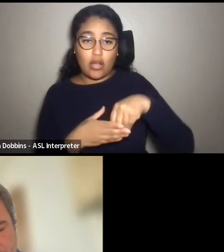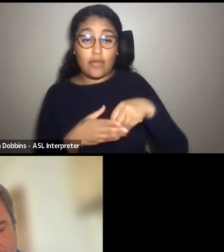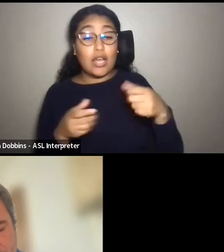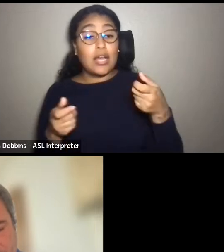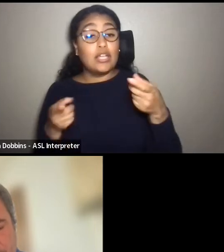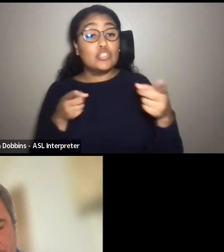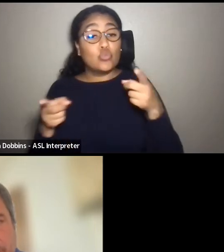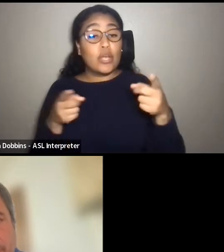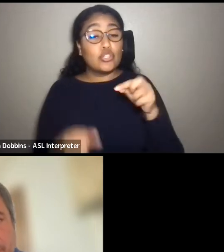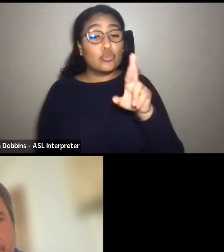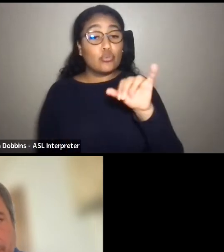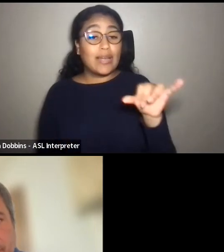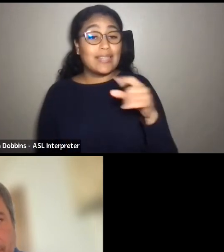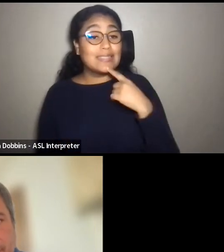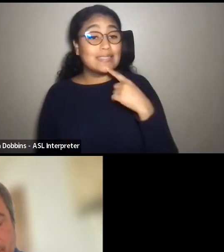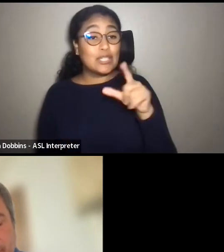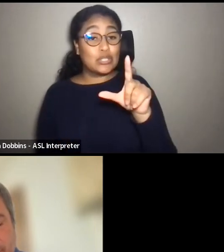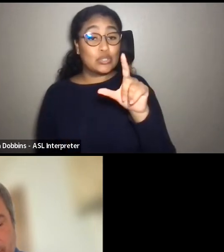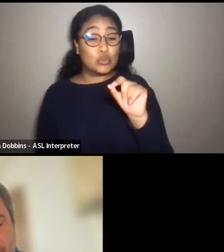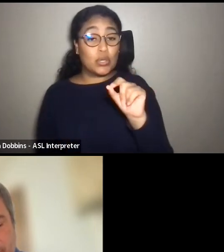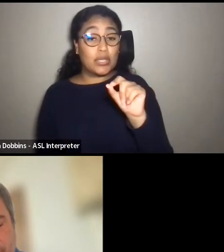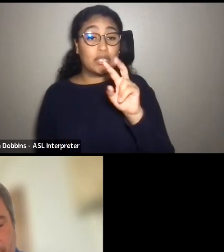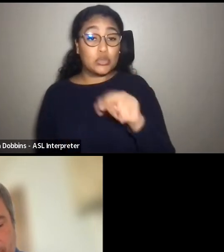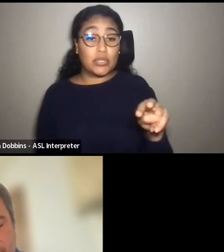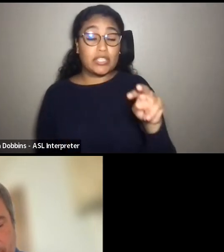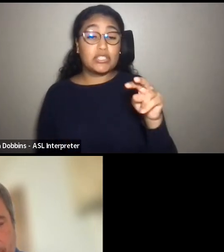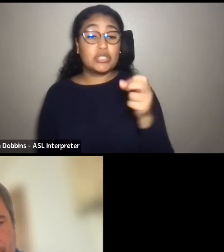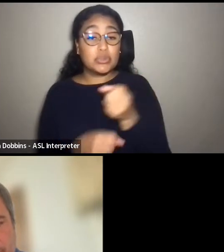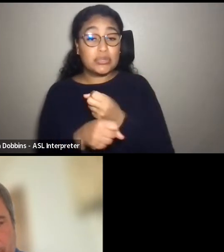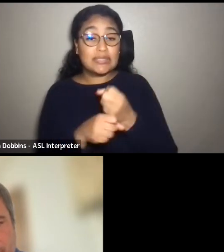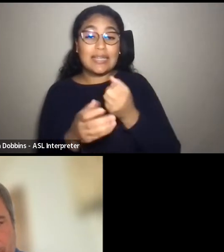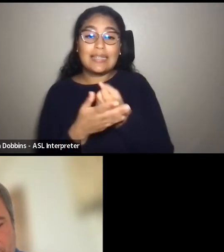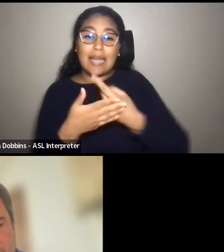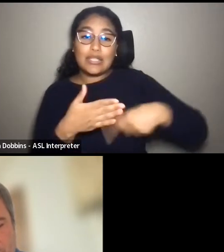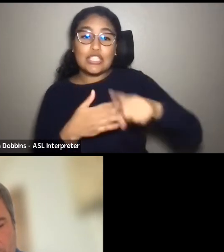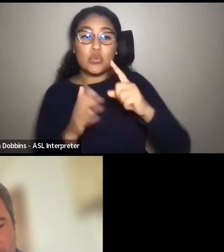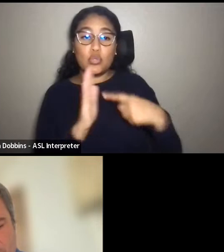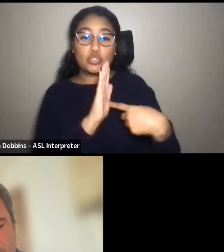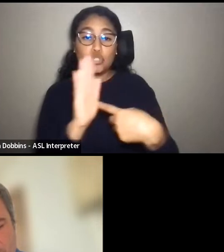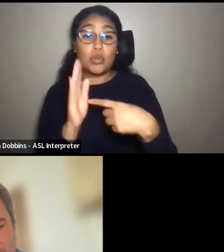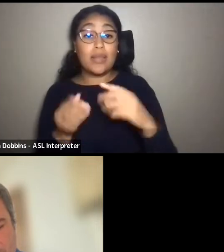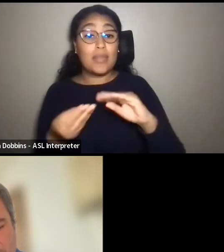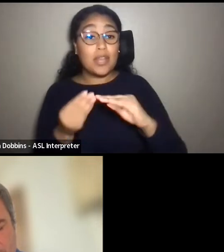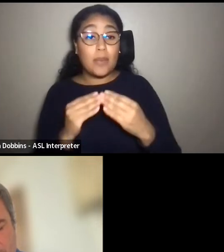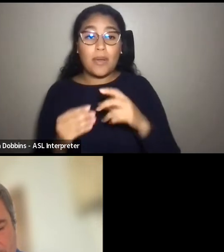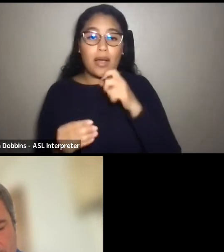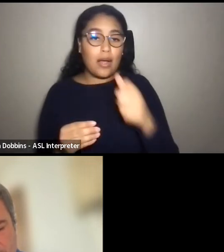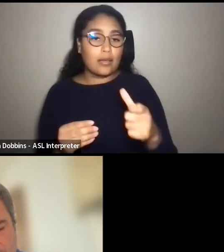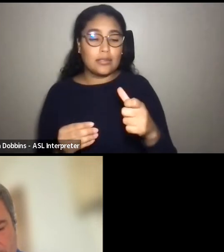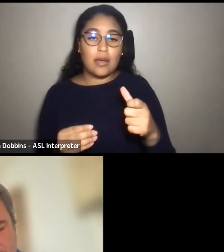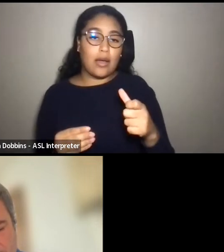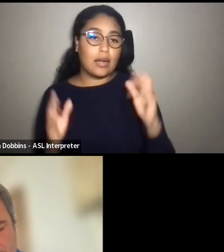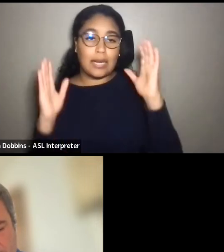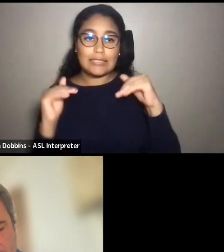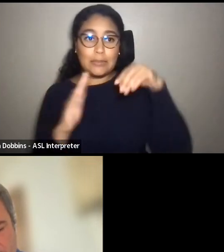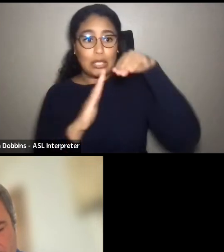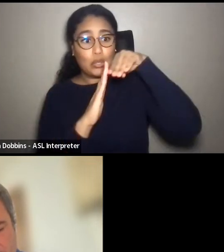this morning that they are releasing their 2022 statistics next week, and these numbers are not expected to